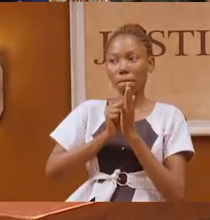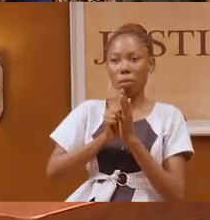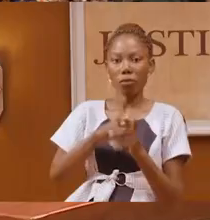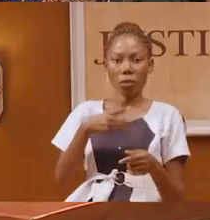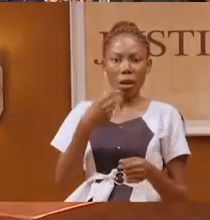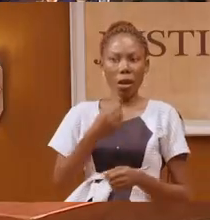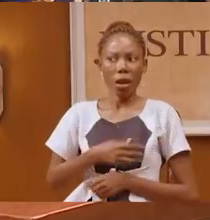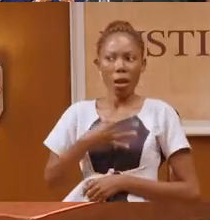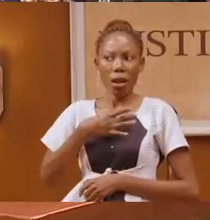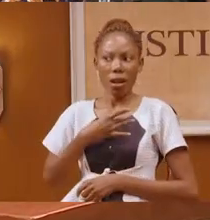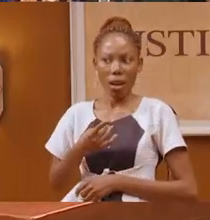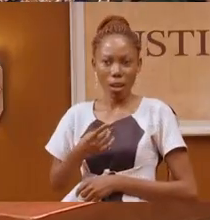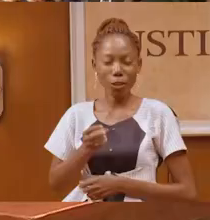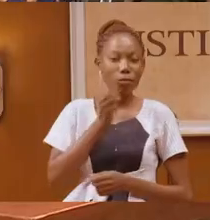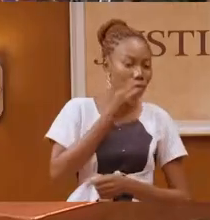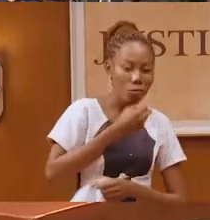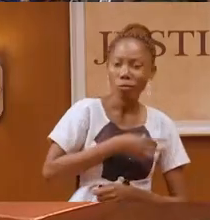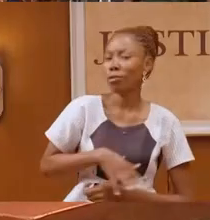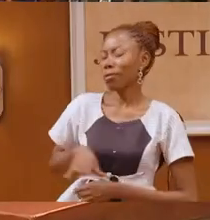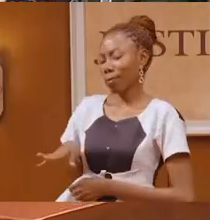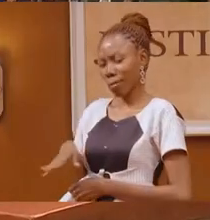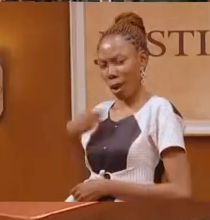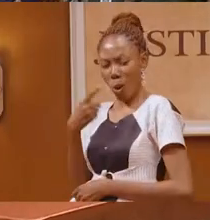ease the kind of show that end up the